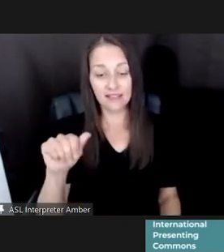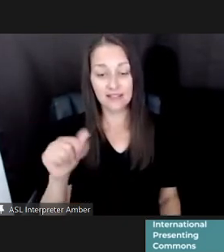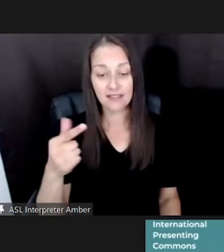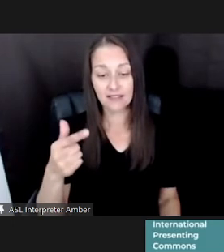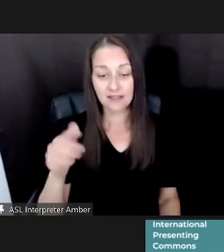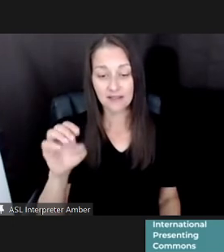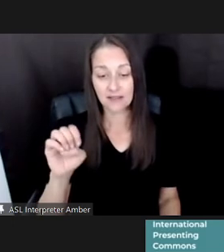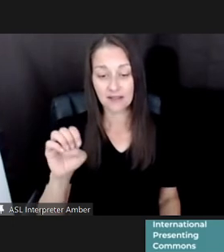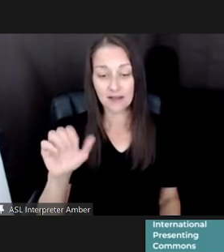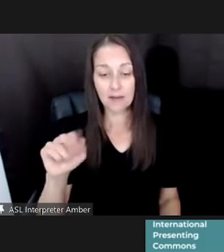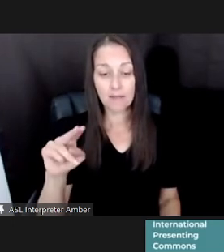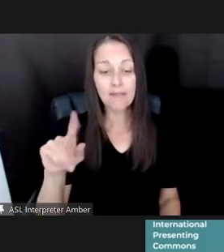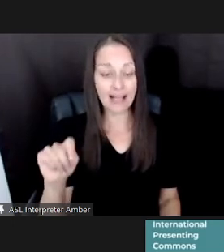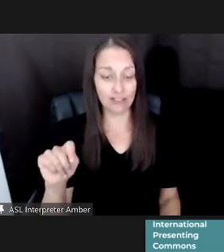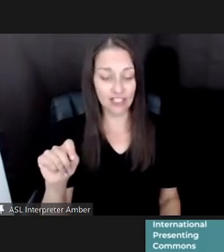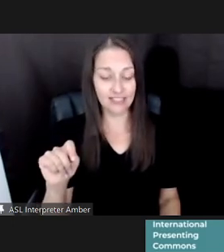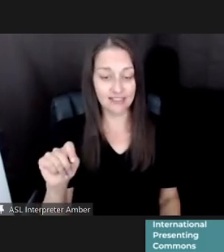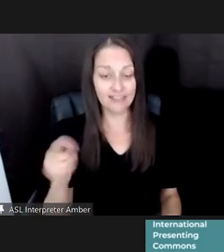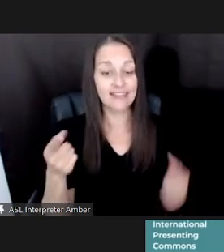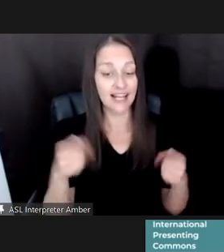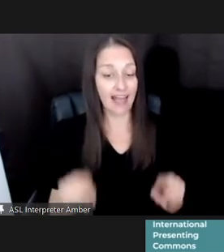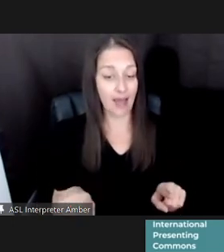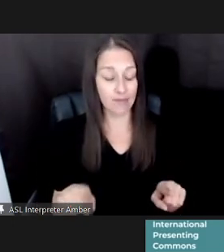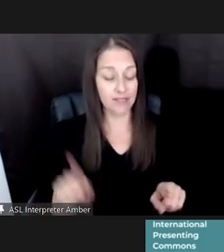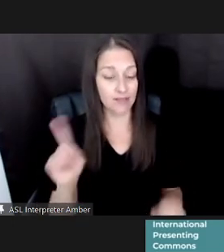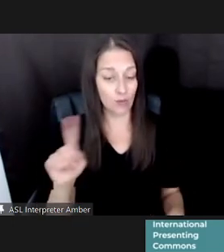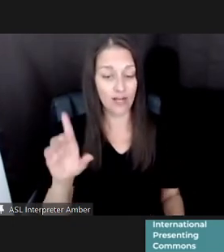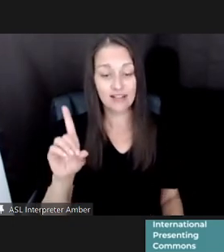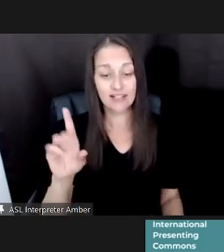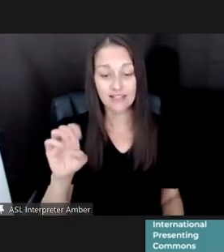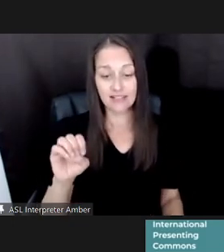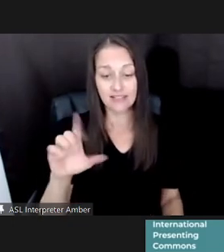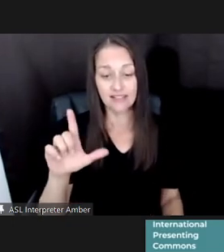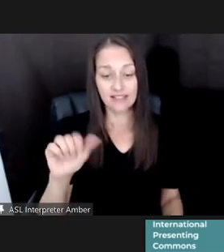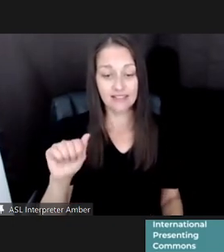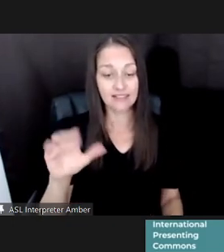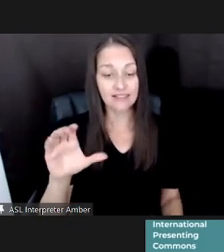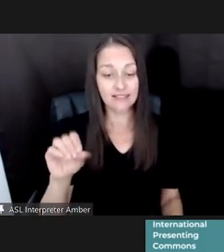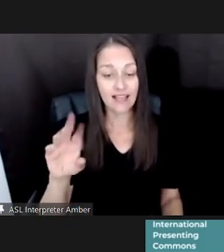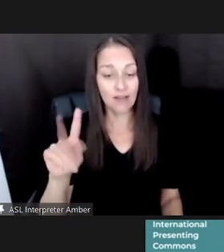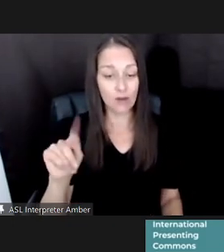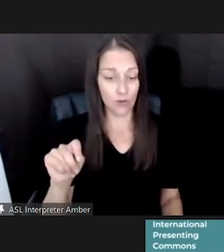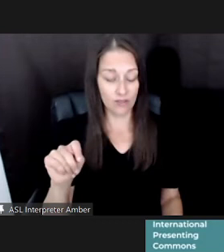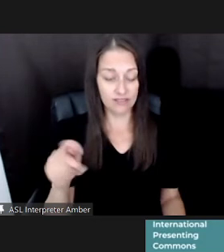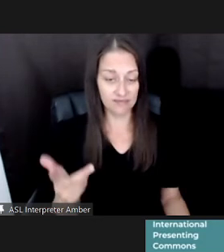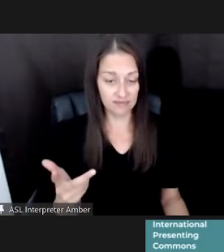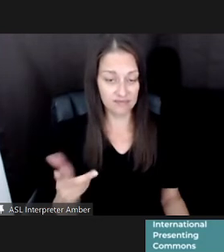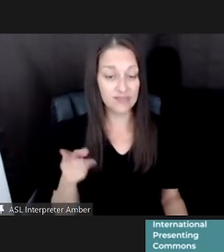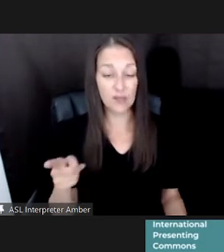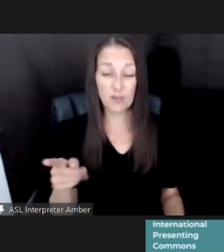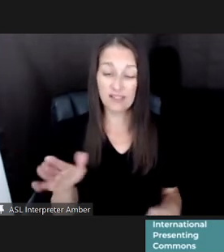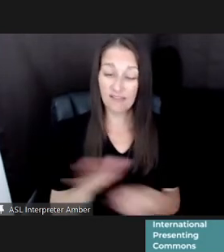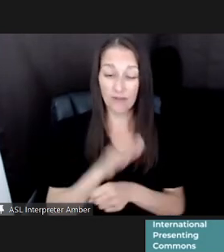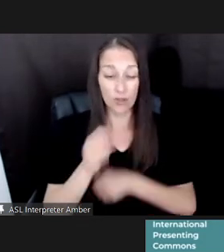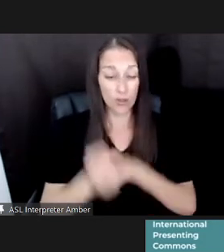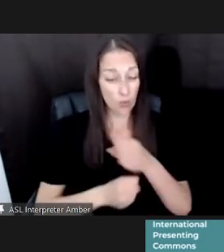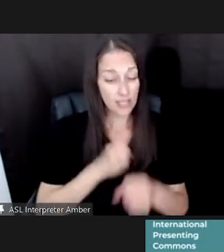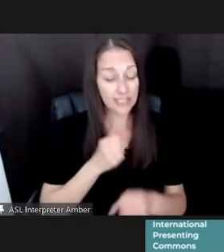that is presented at the Delacorte, and they spend all year developing this.